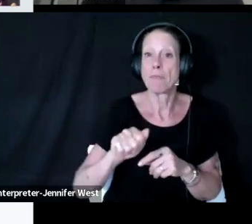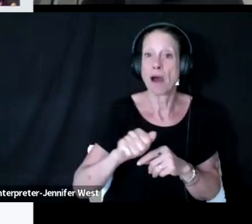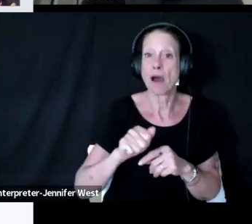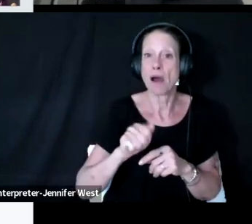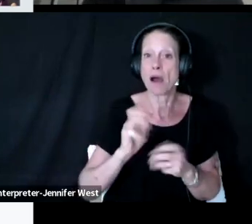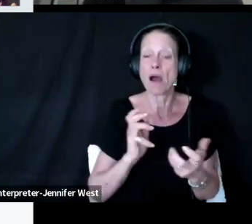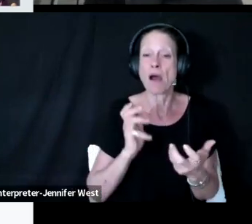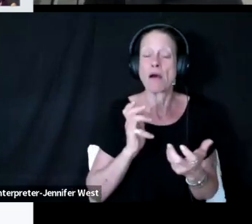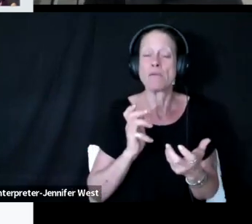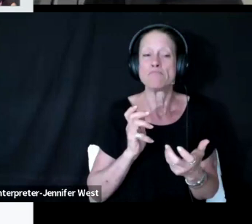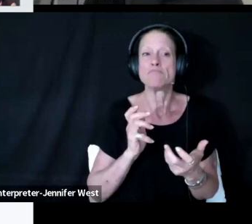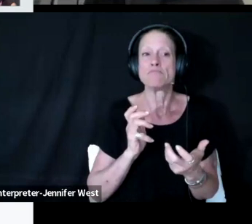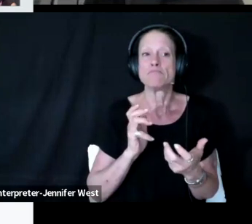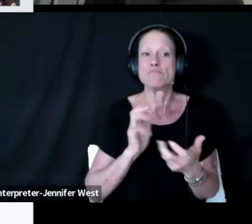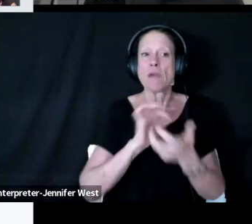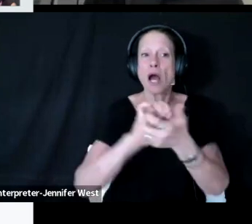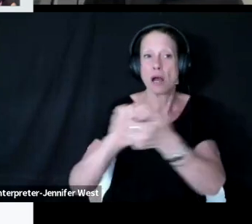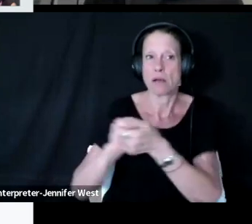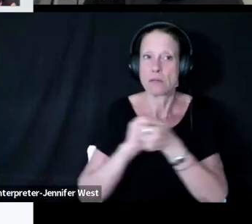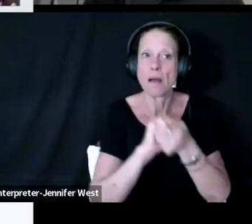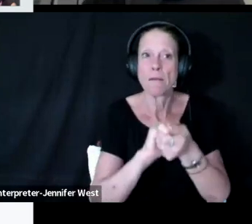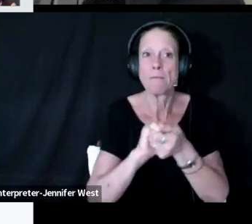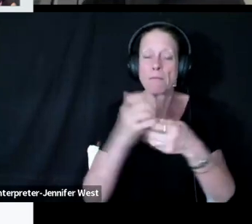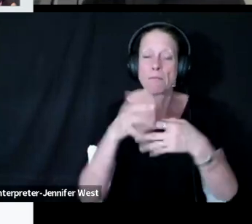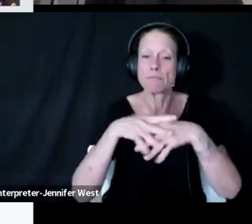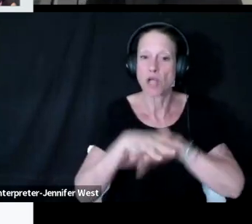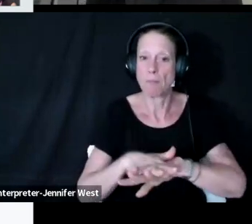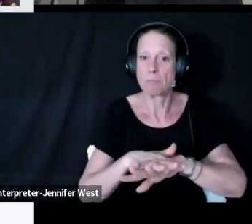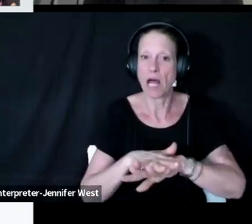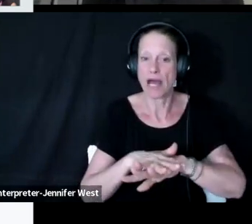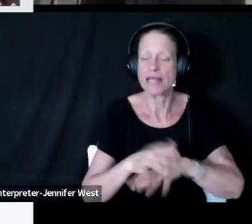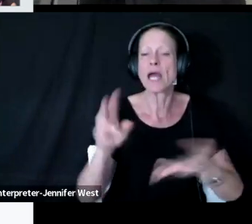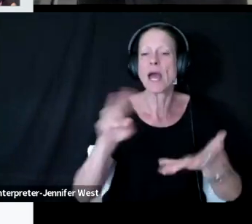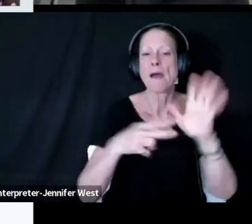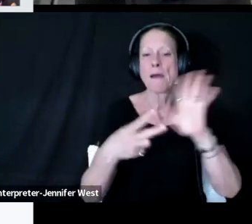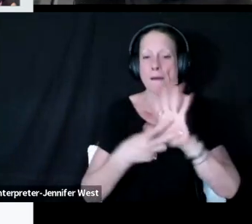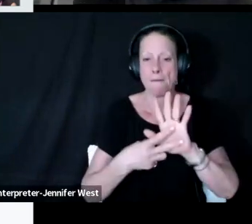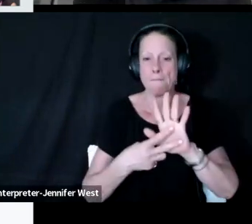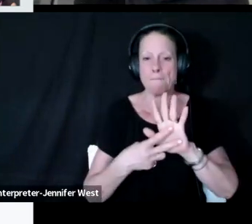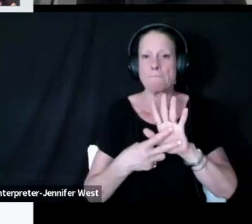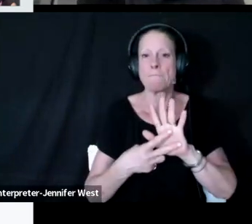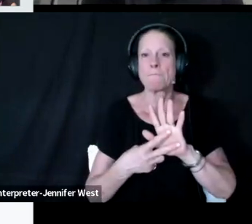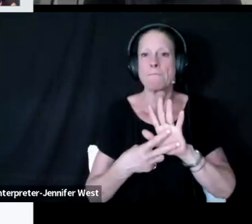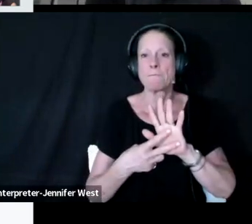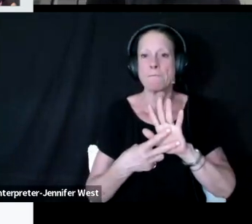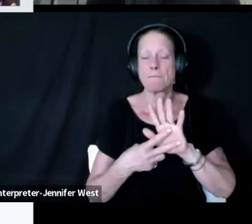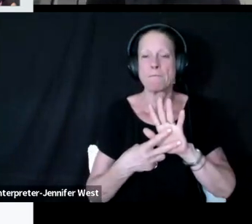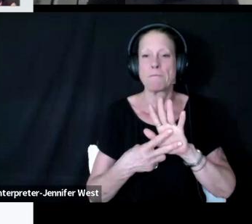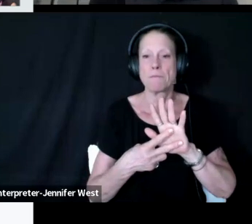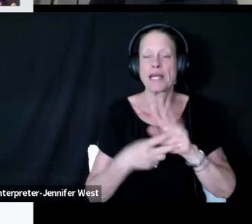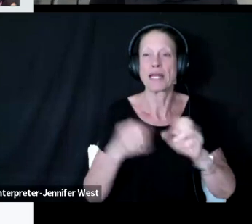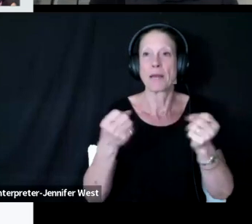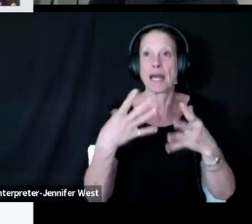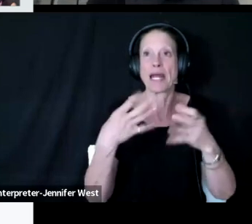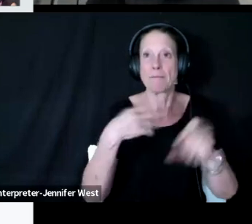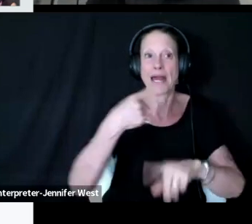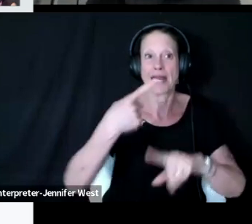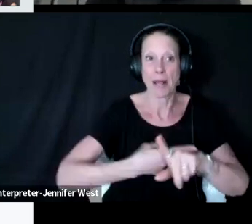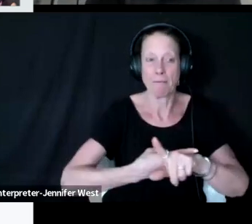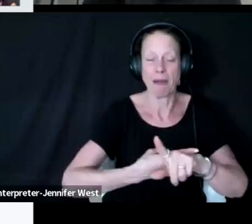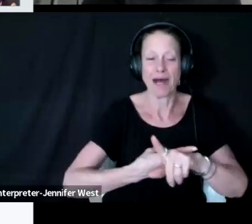many layers of additional security coming into that. And then within a week, we are also going to have the